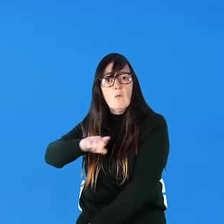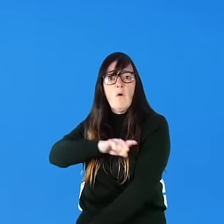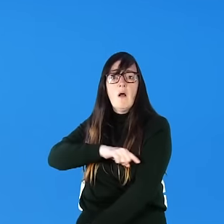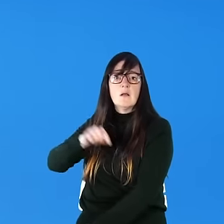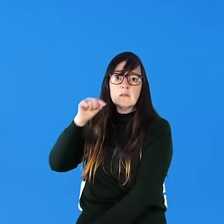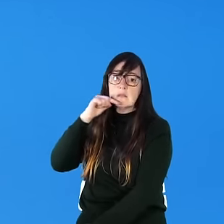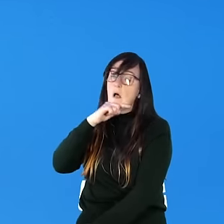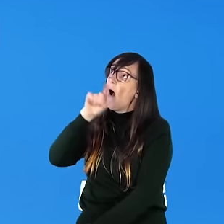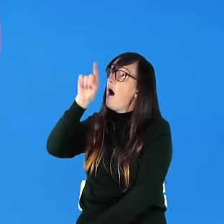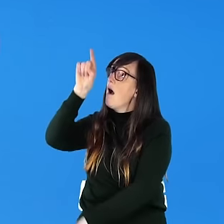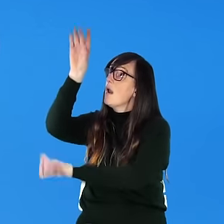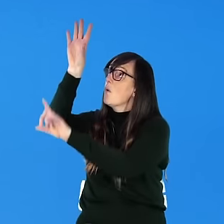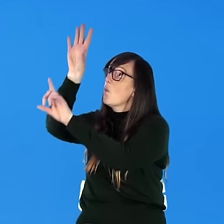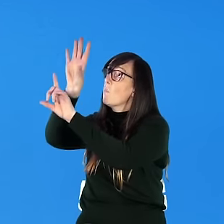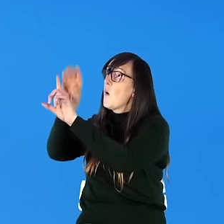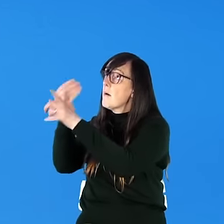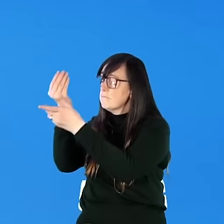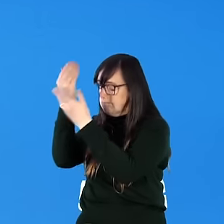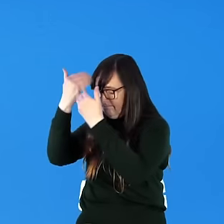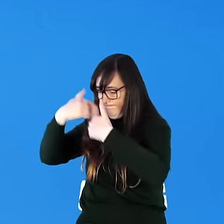Son of God himself.